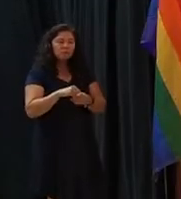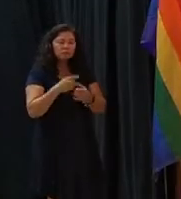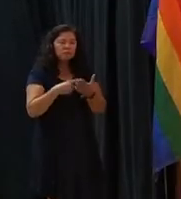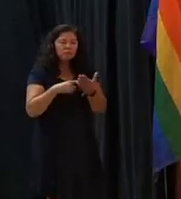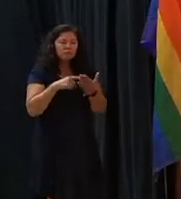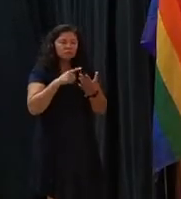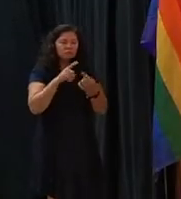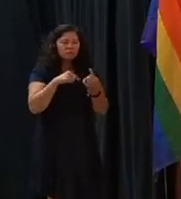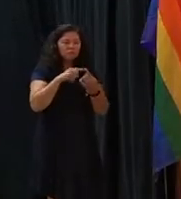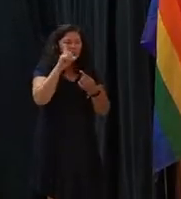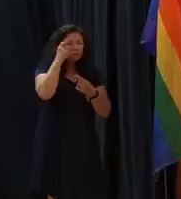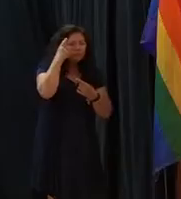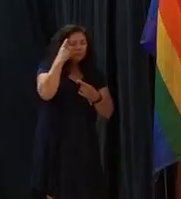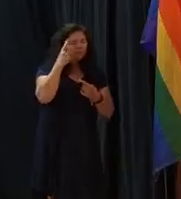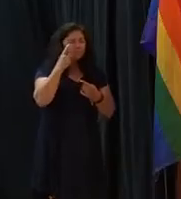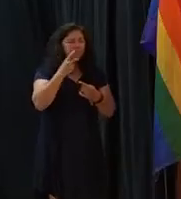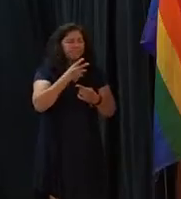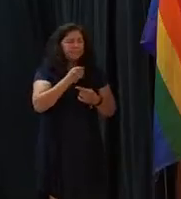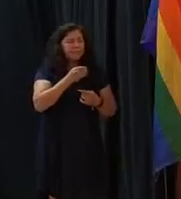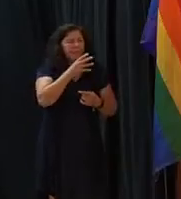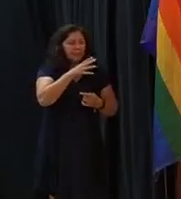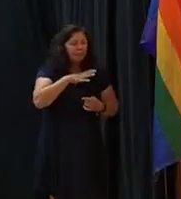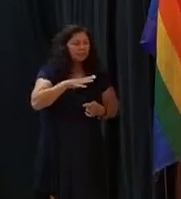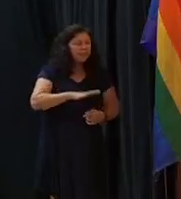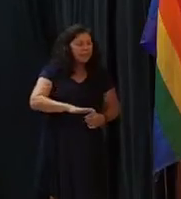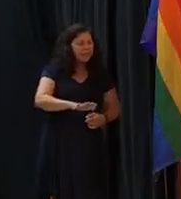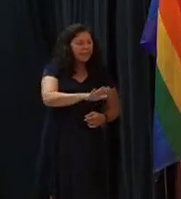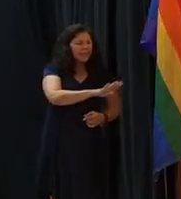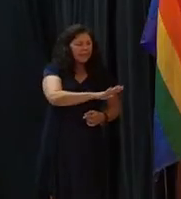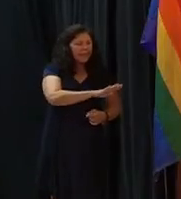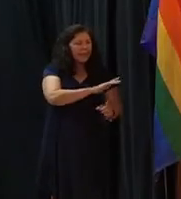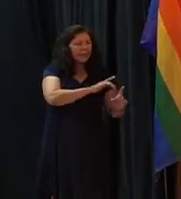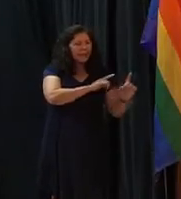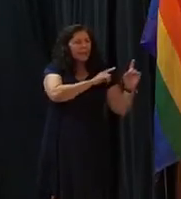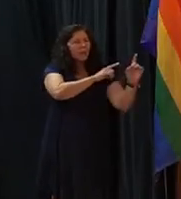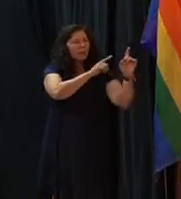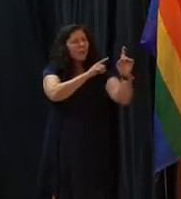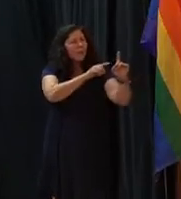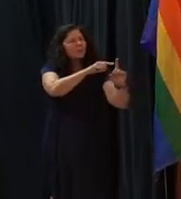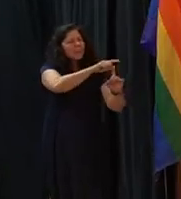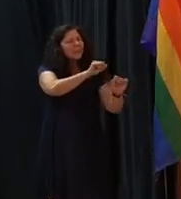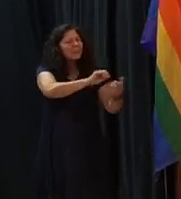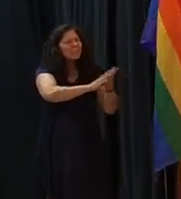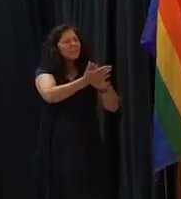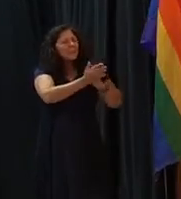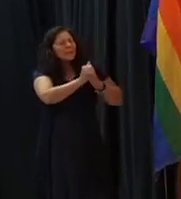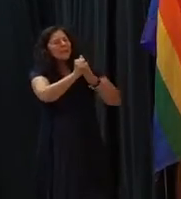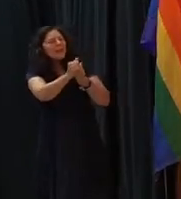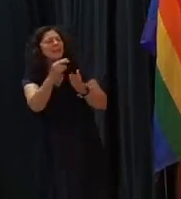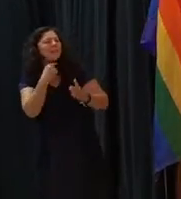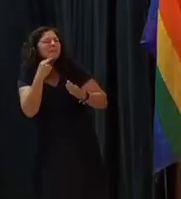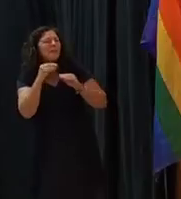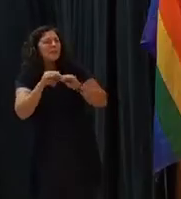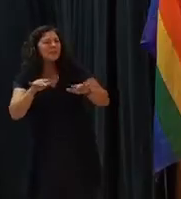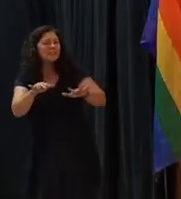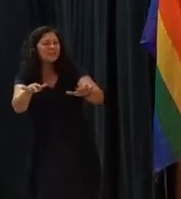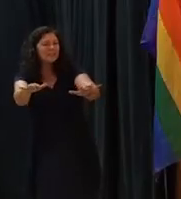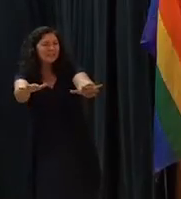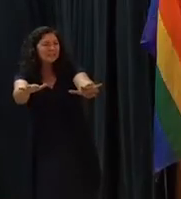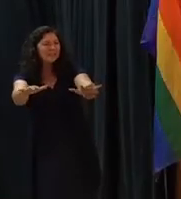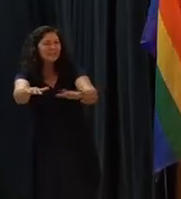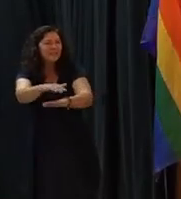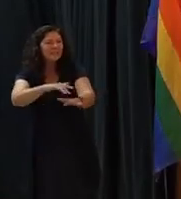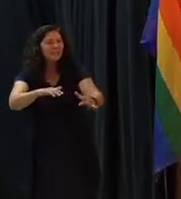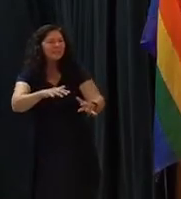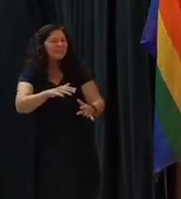all causes of women don't become the dying voice in, and it doesn't become a cisgender, male,